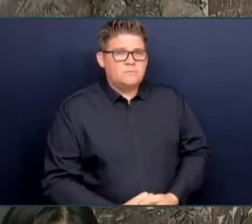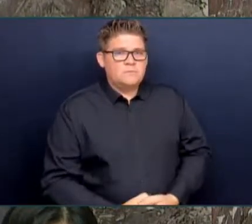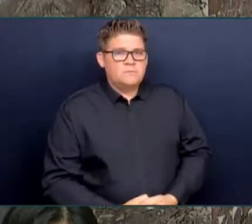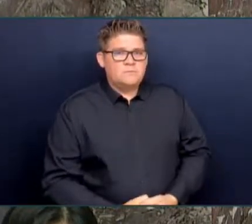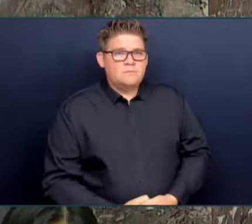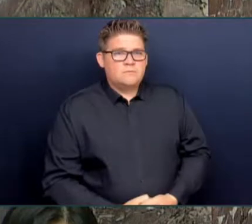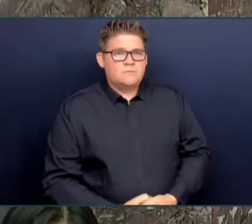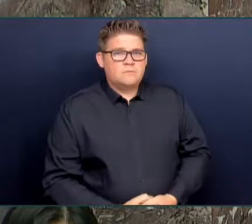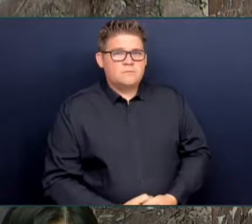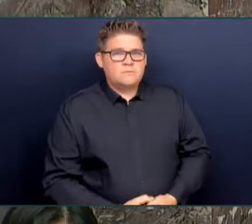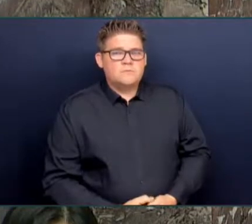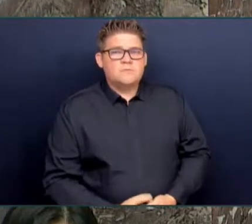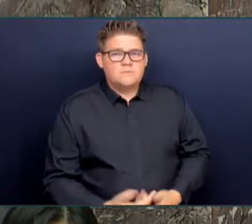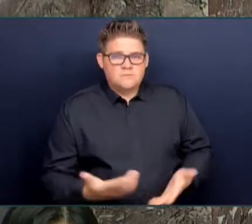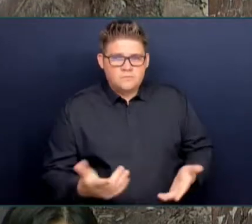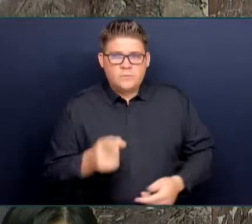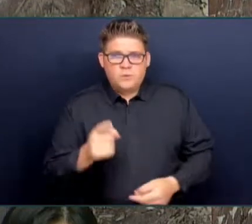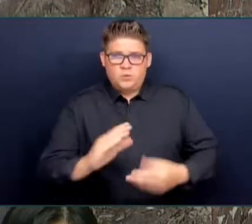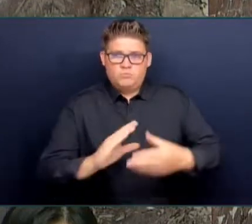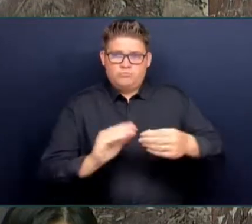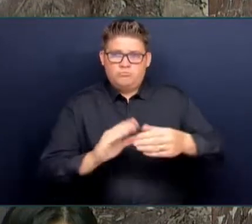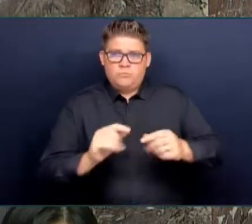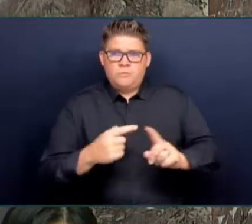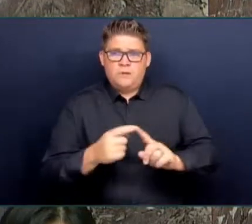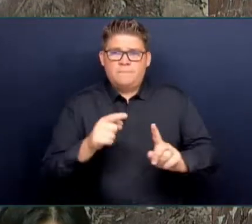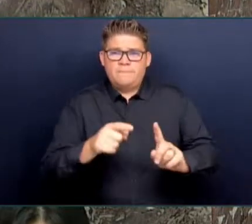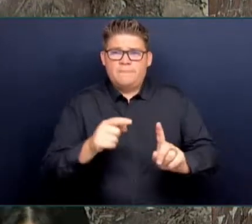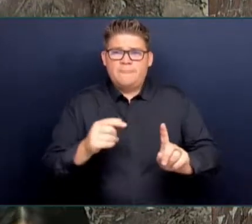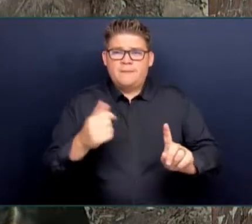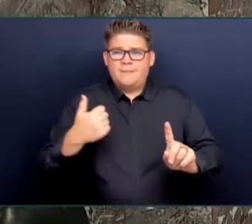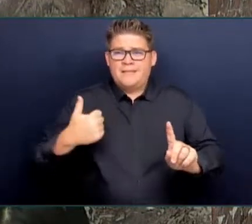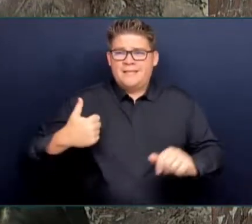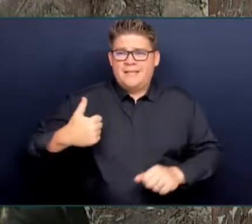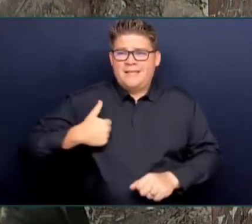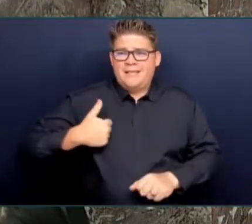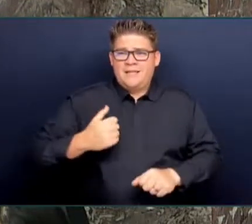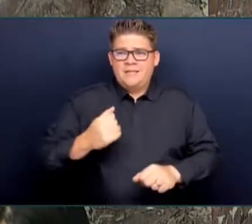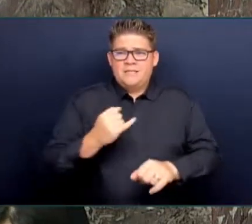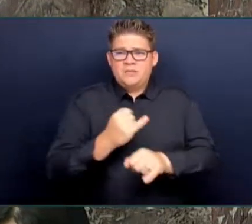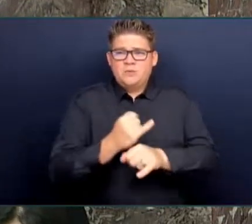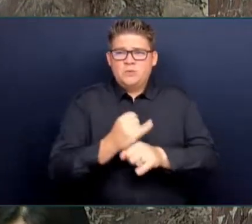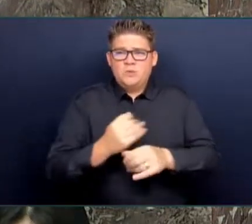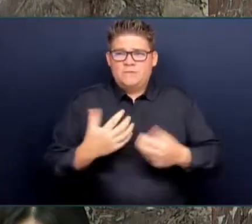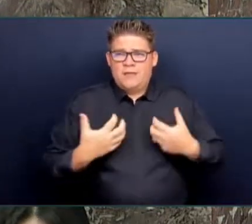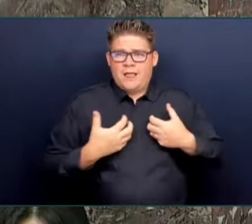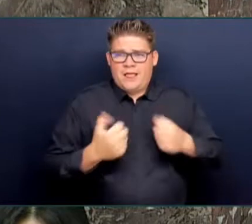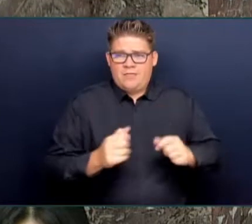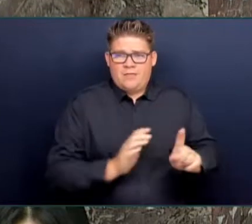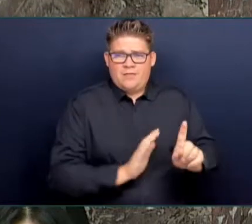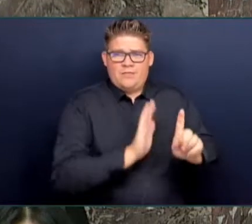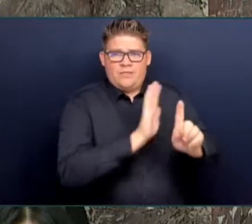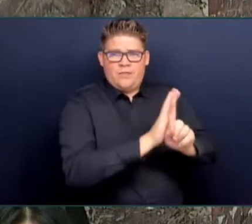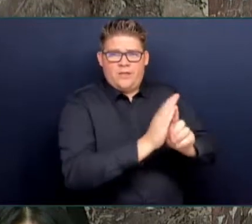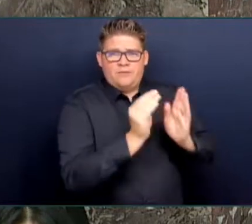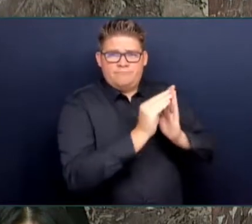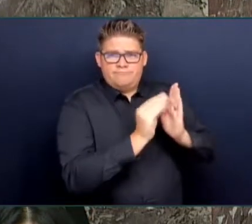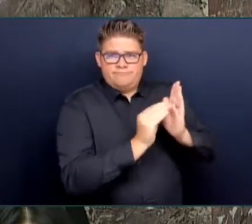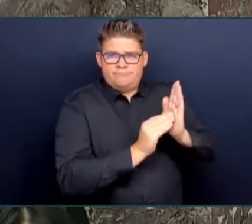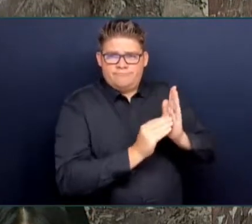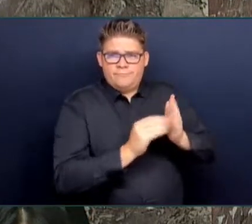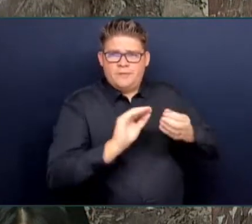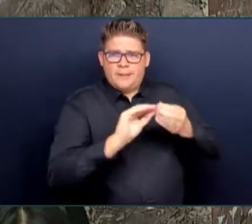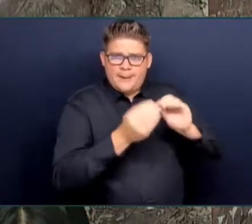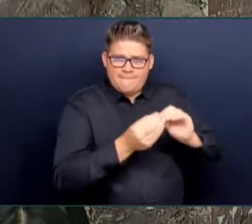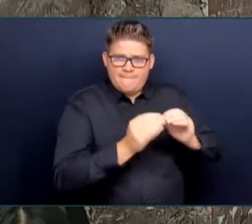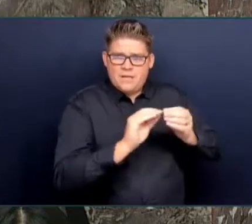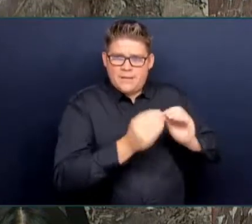measure these things. And what the Canadian Institute for Health Information shows, Honourable Speaker, is pretty straightforward. There's a corporate